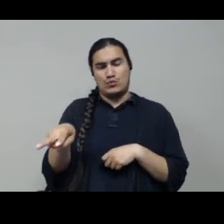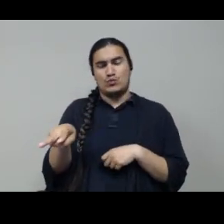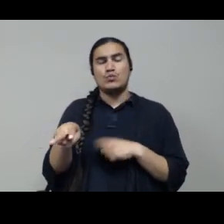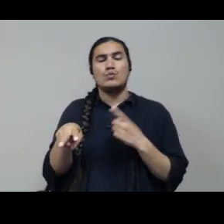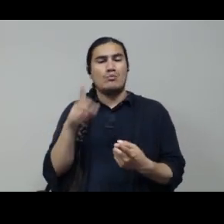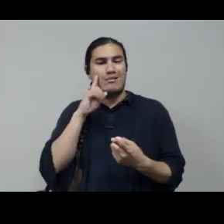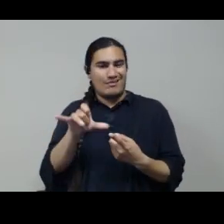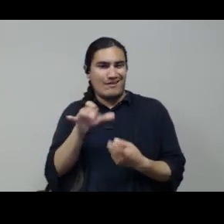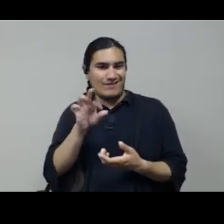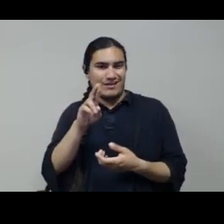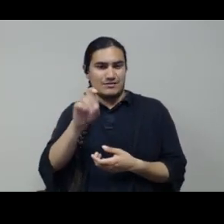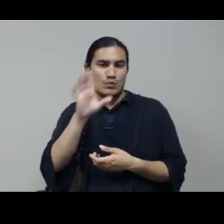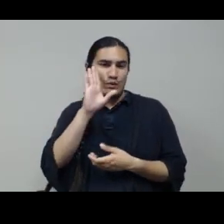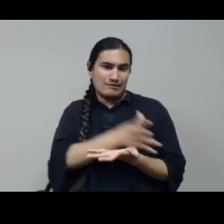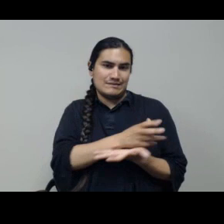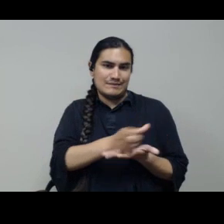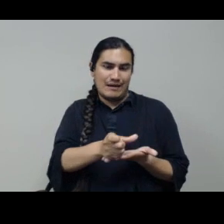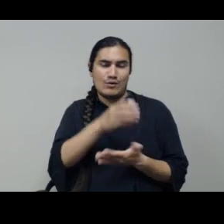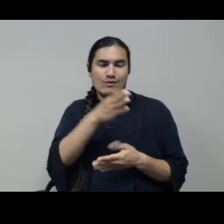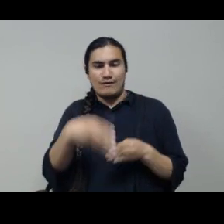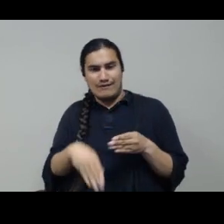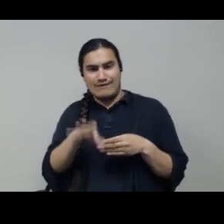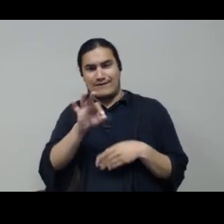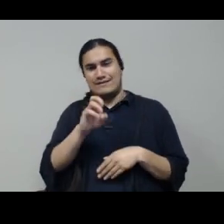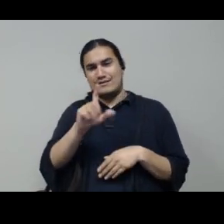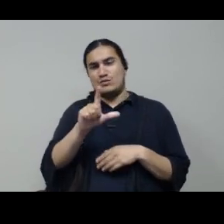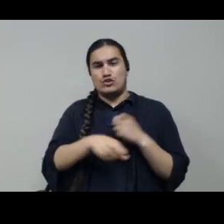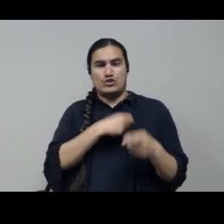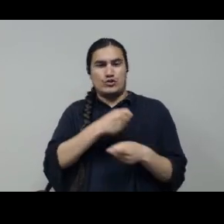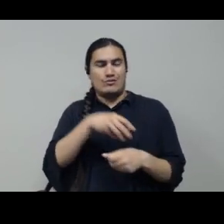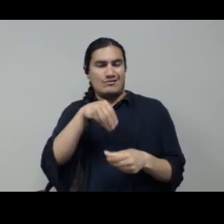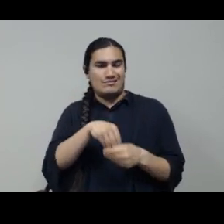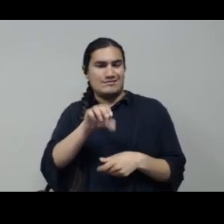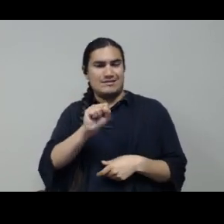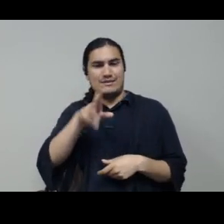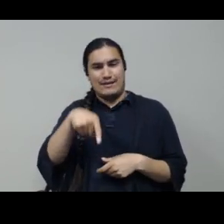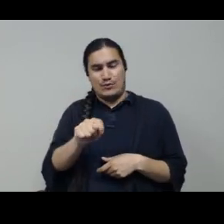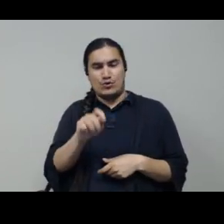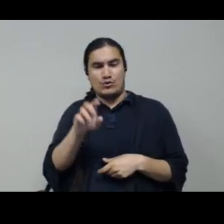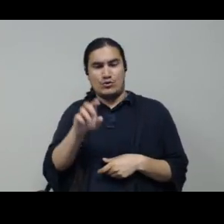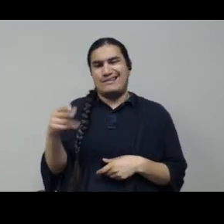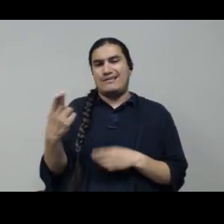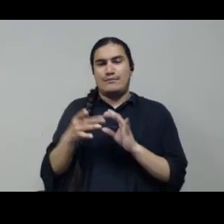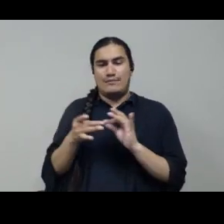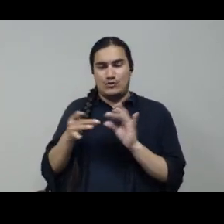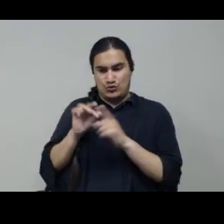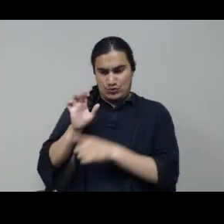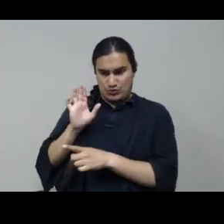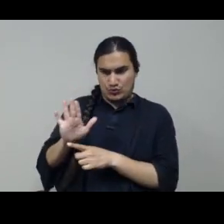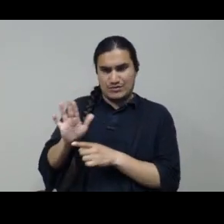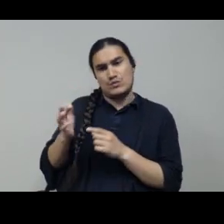funds will otherwise expire at the end of the fiscal year in September, as Keith Duncan mentioned in his report.